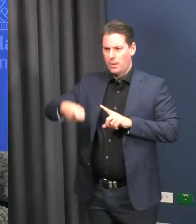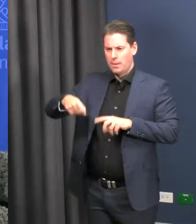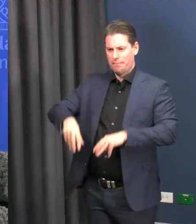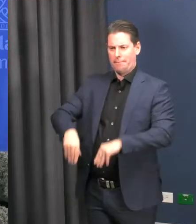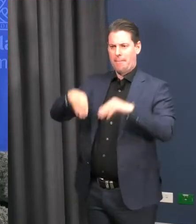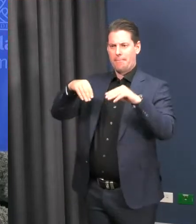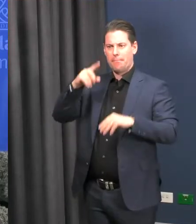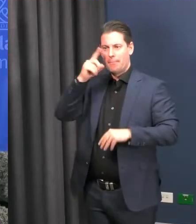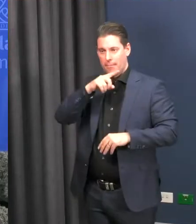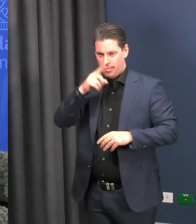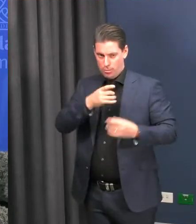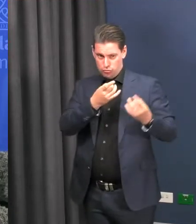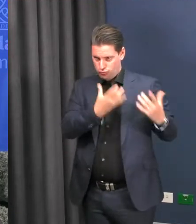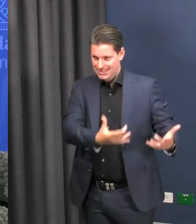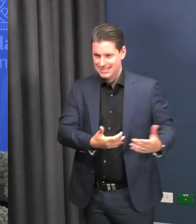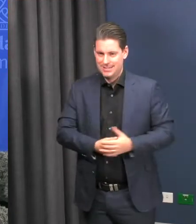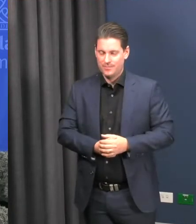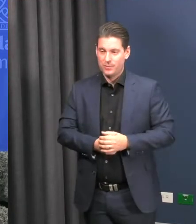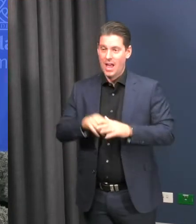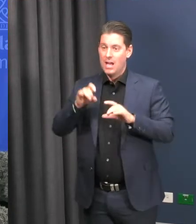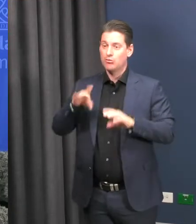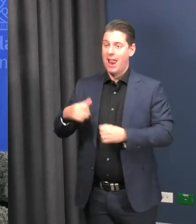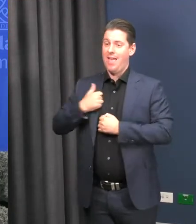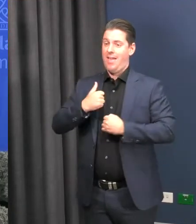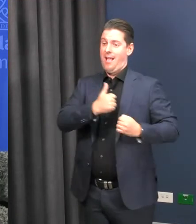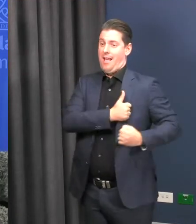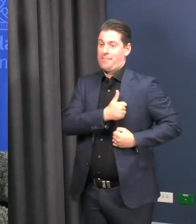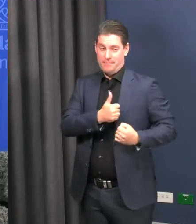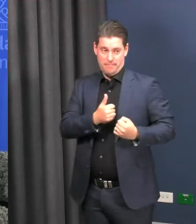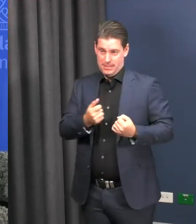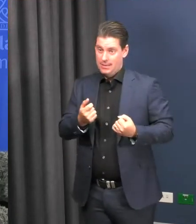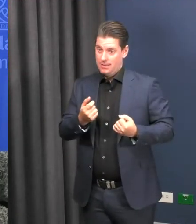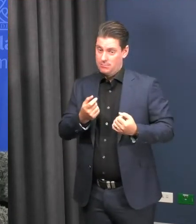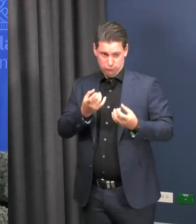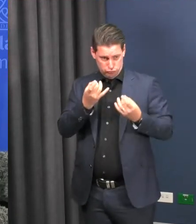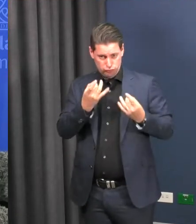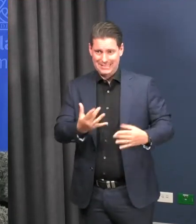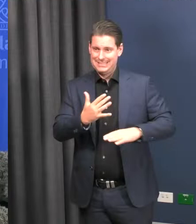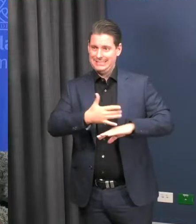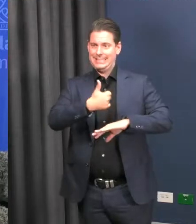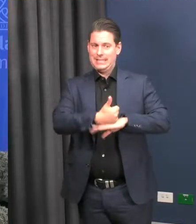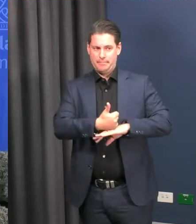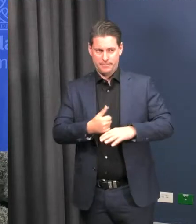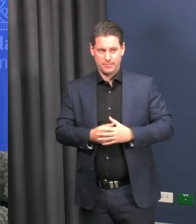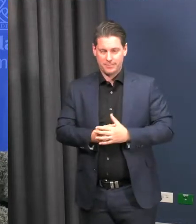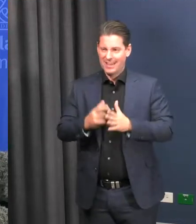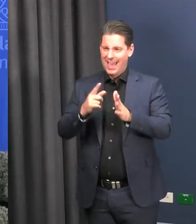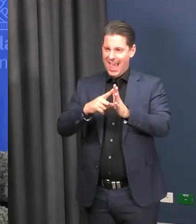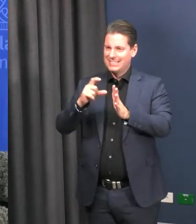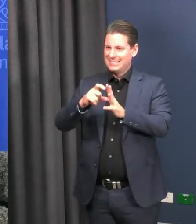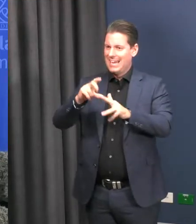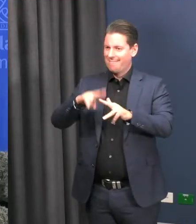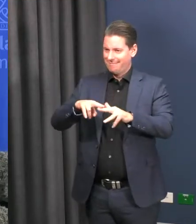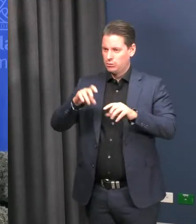standby. The ADF resources are now also ready to respond, and the ADF's response, quite frankly,